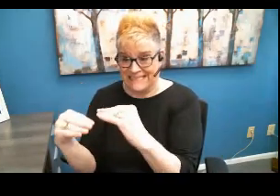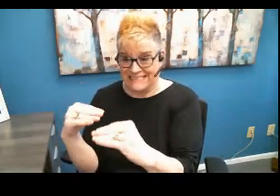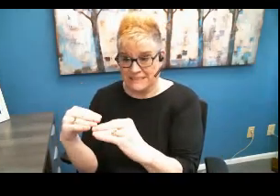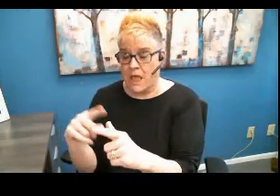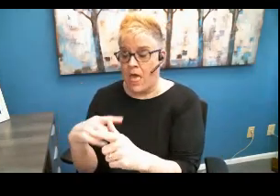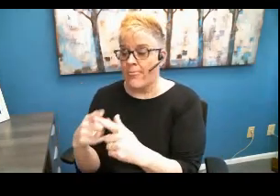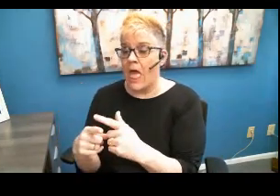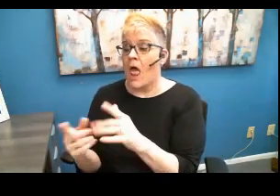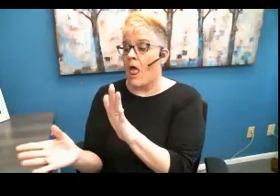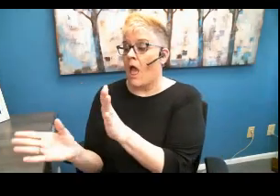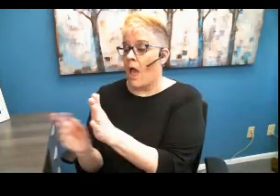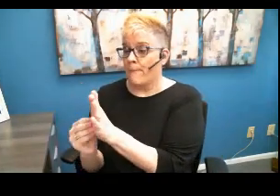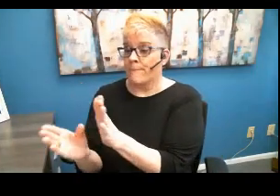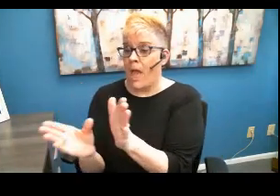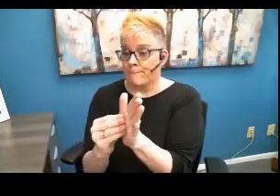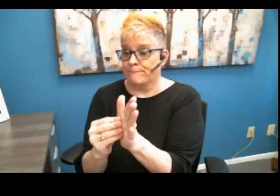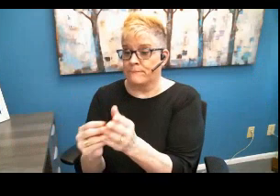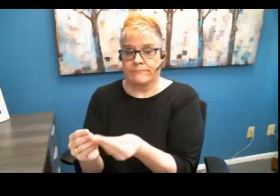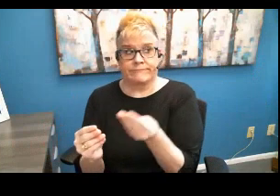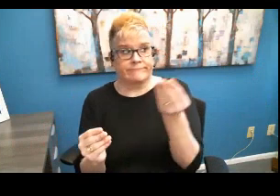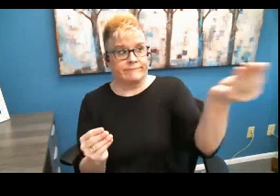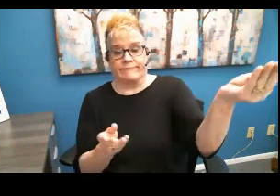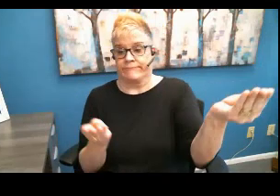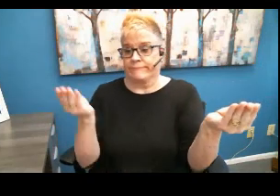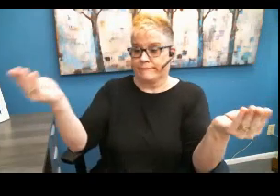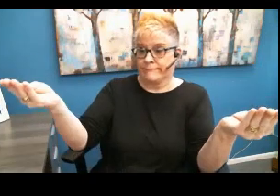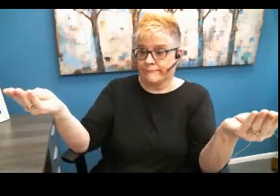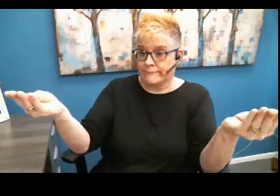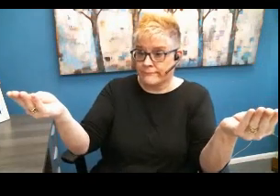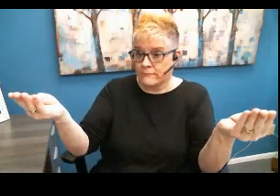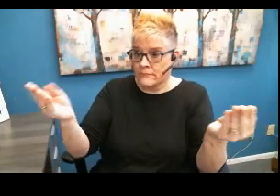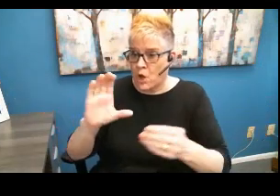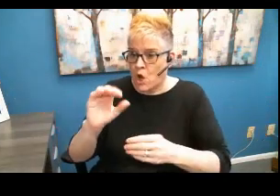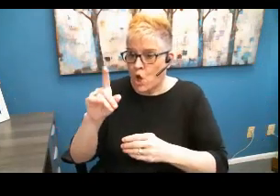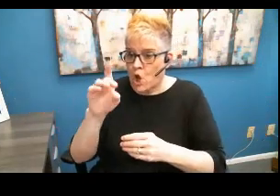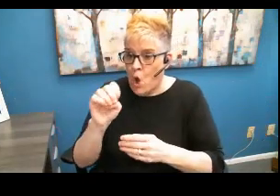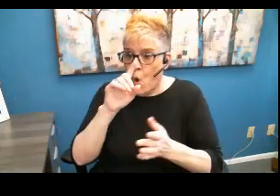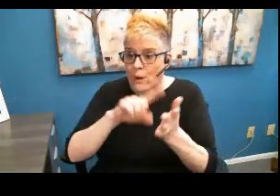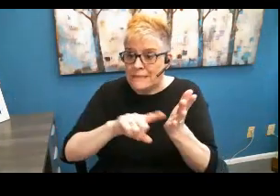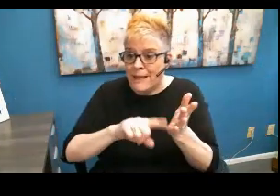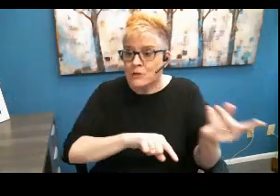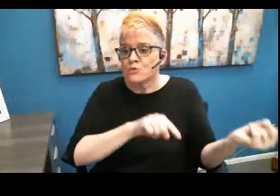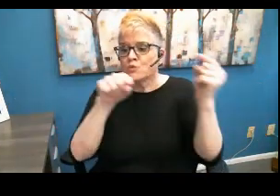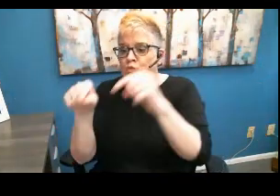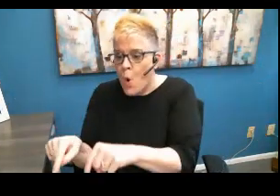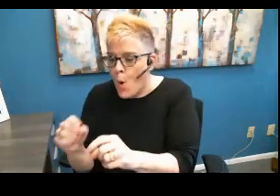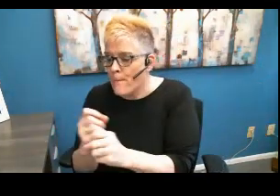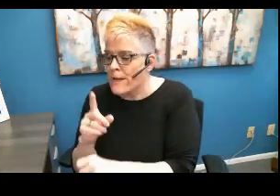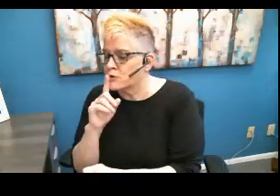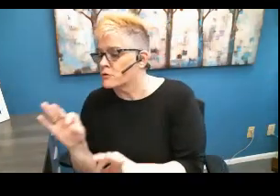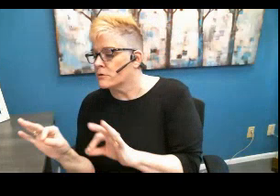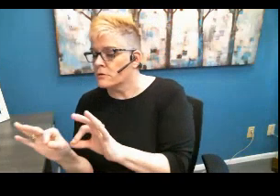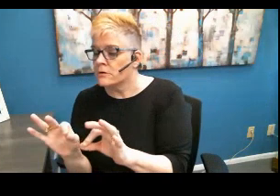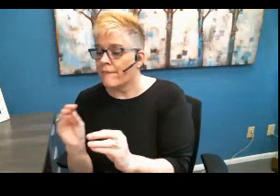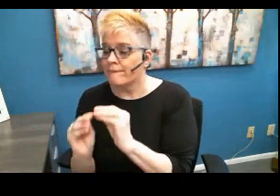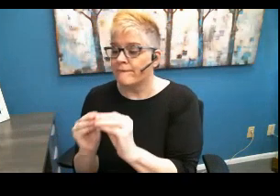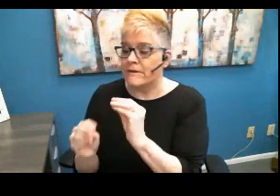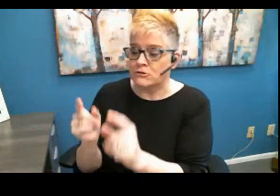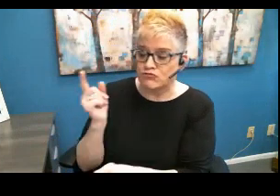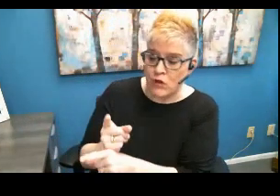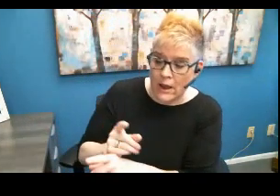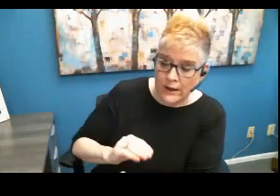copy of this red tag so they can send one of their code enforcement inspectors to go and make sure that it's been done correctly,